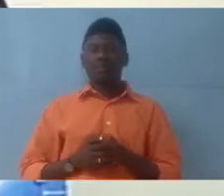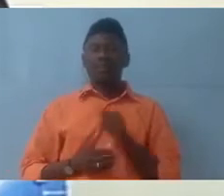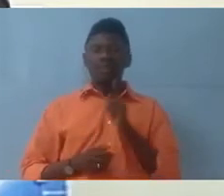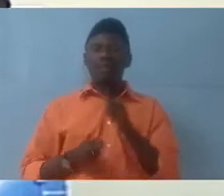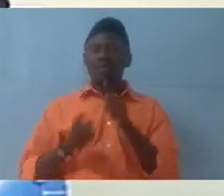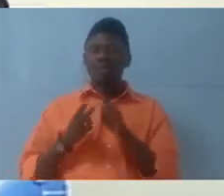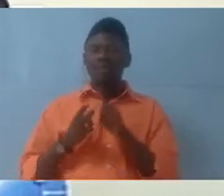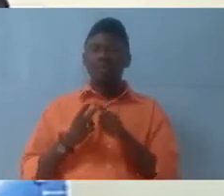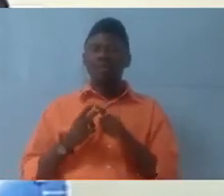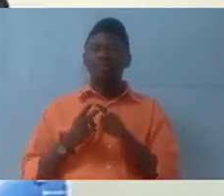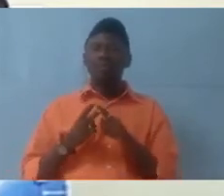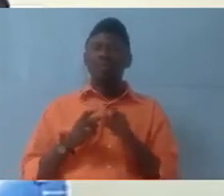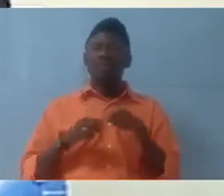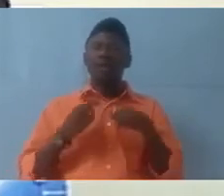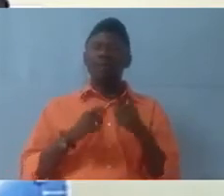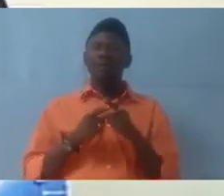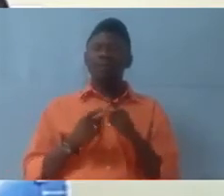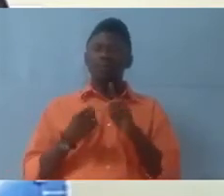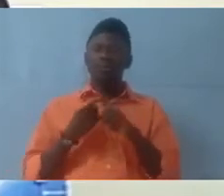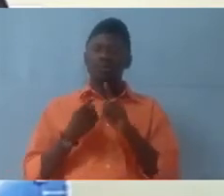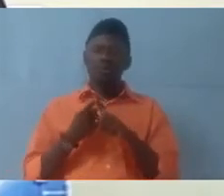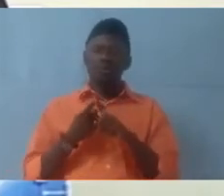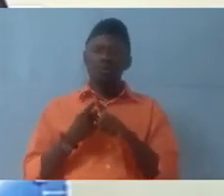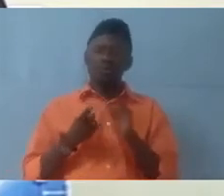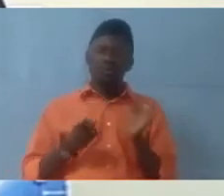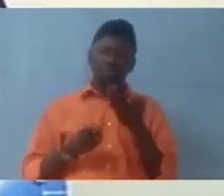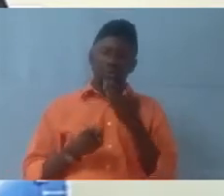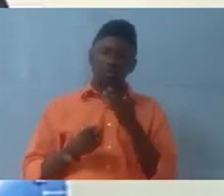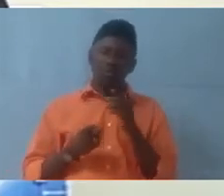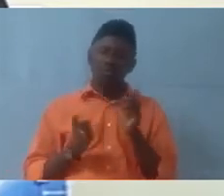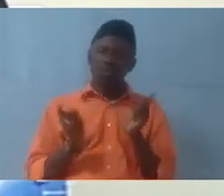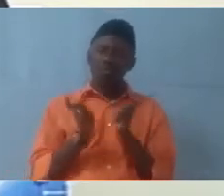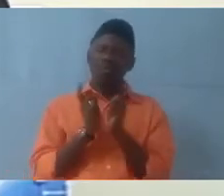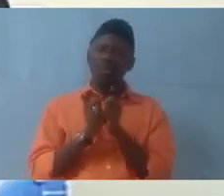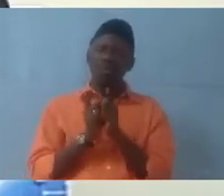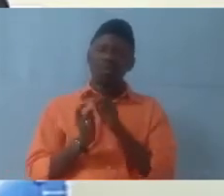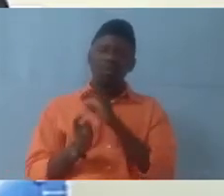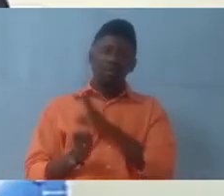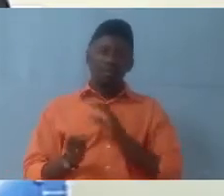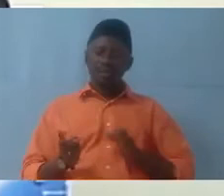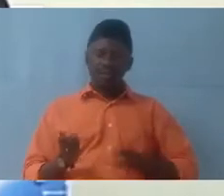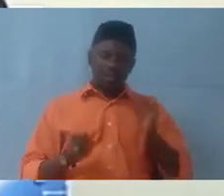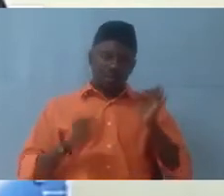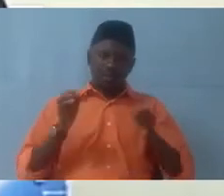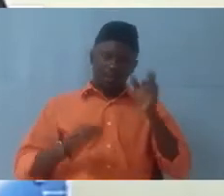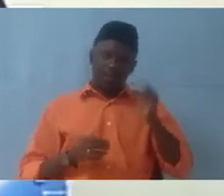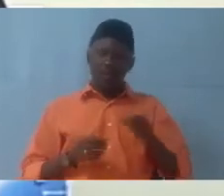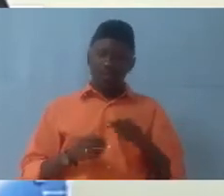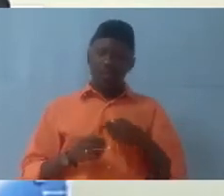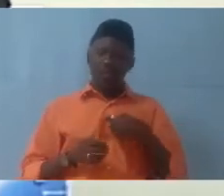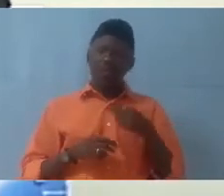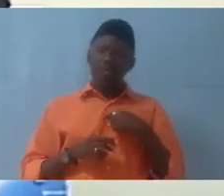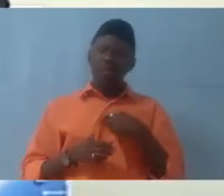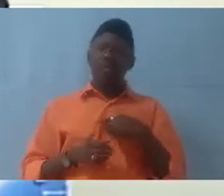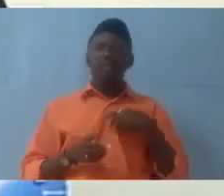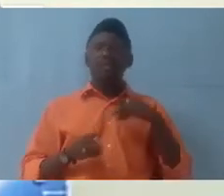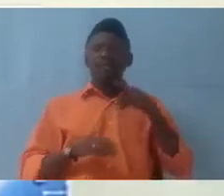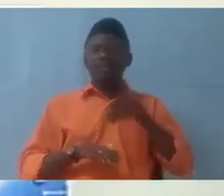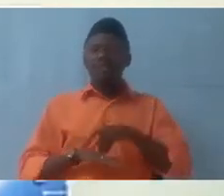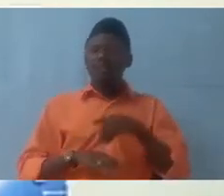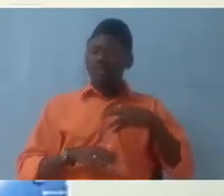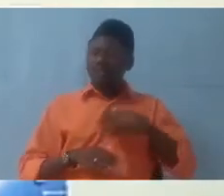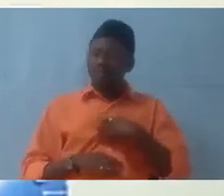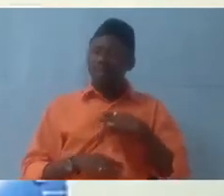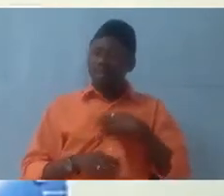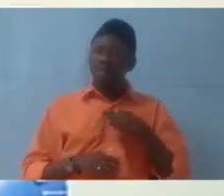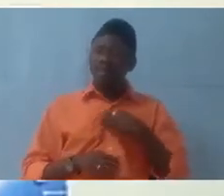include number one going to see the CJ and demanding an immediate release of our colleague li na bok na ci